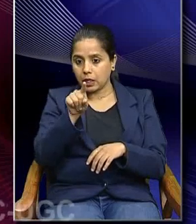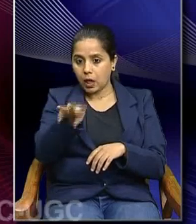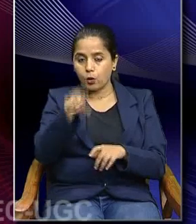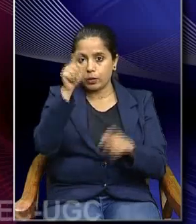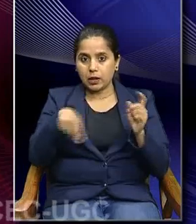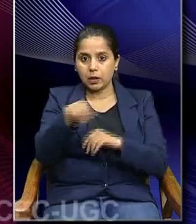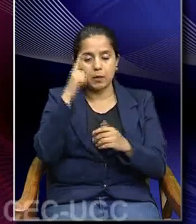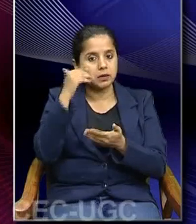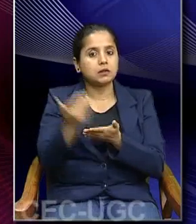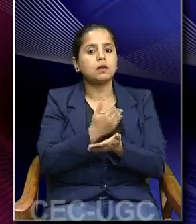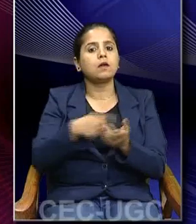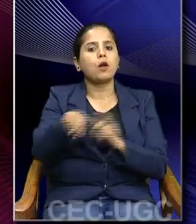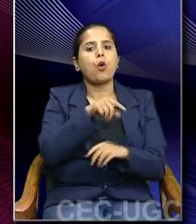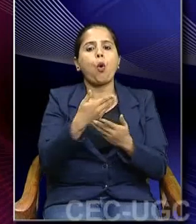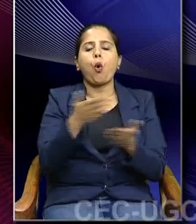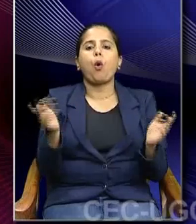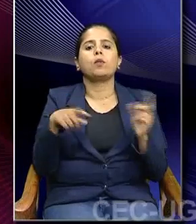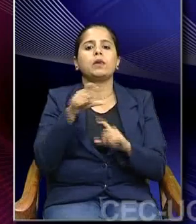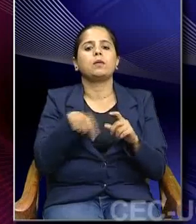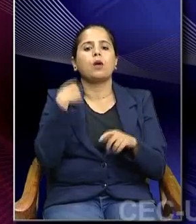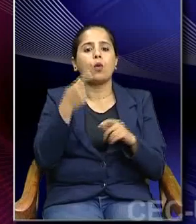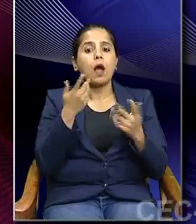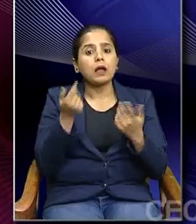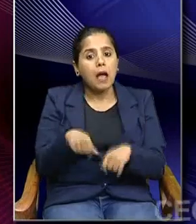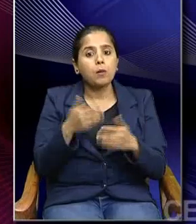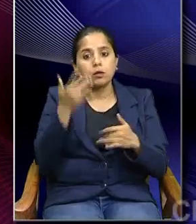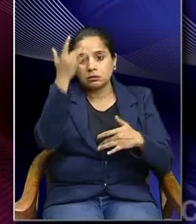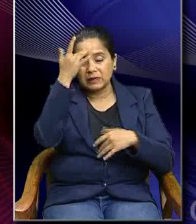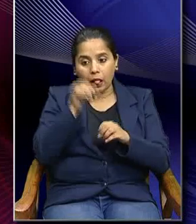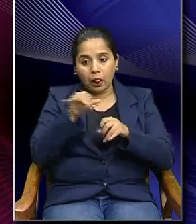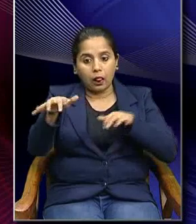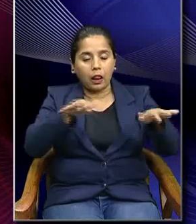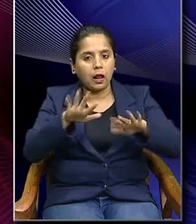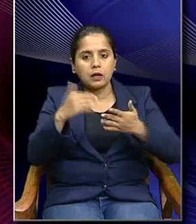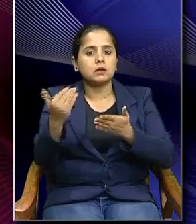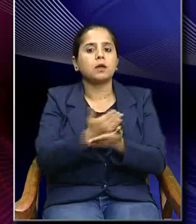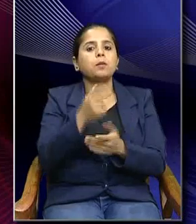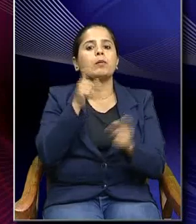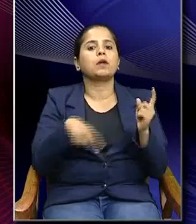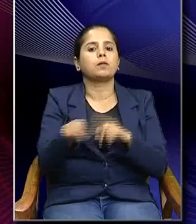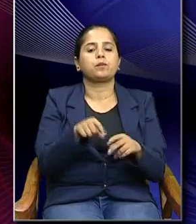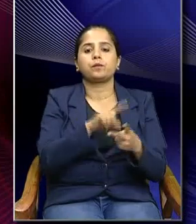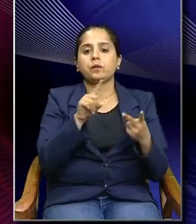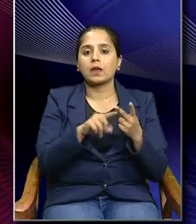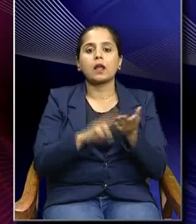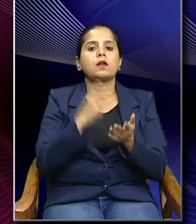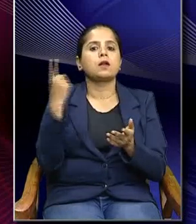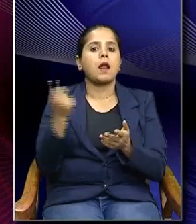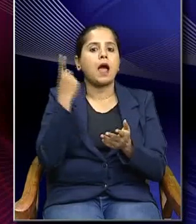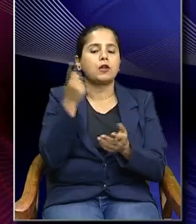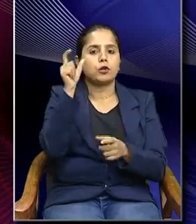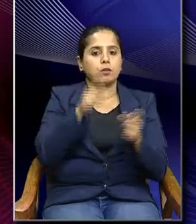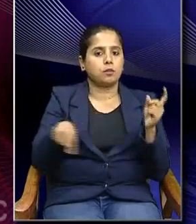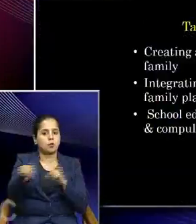prevention control of all communicable disease. The next target of National Population Policy